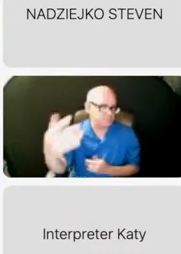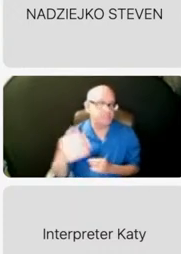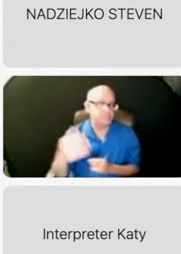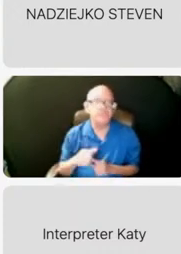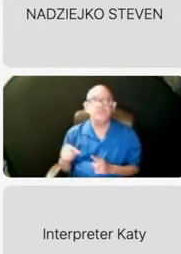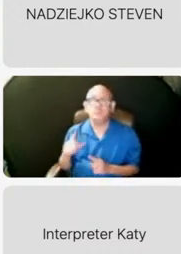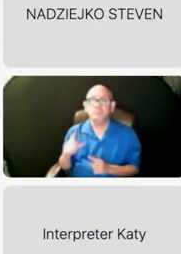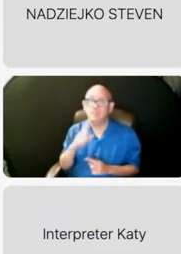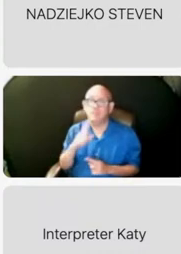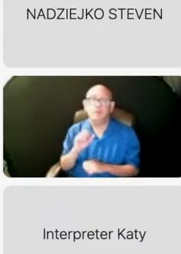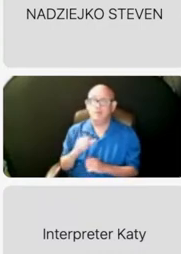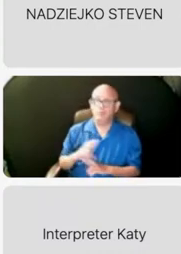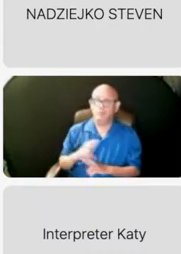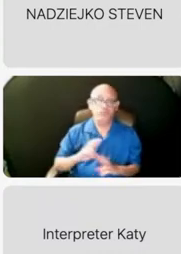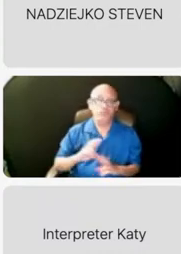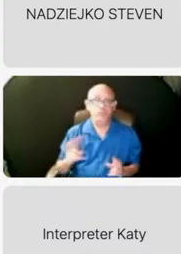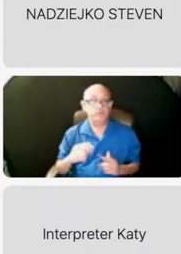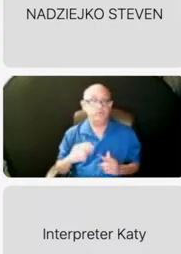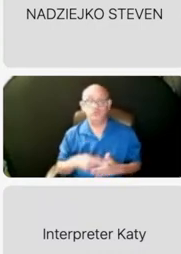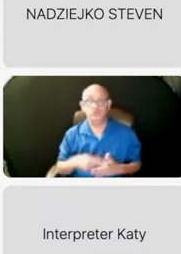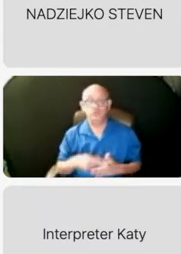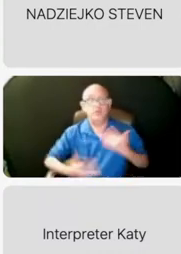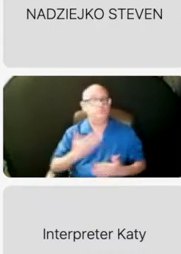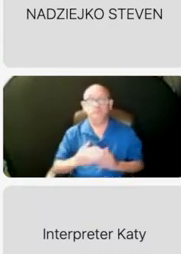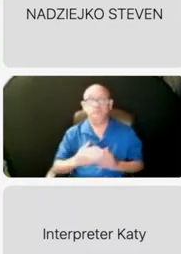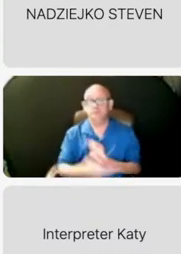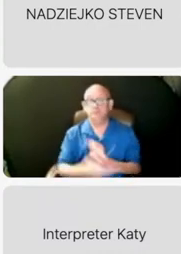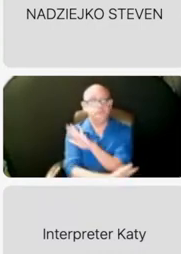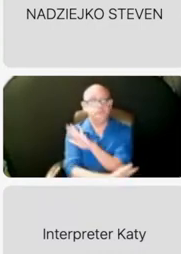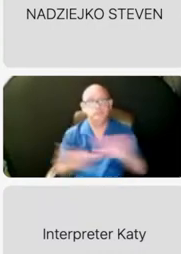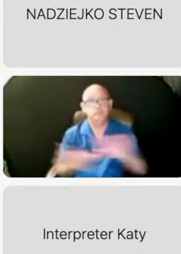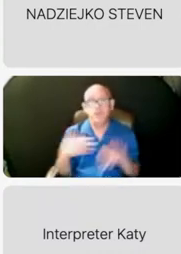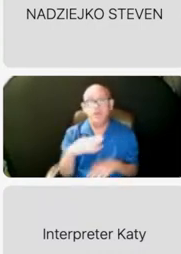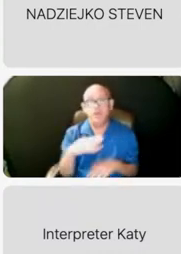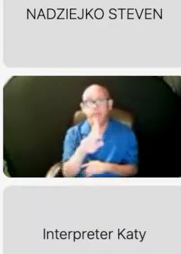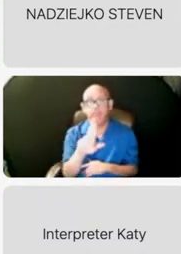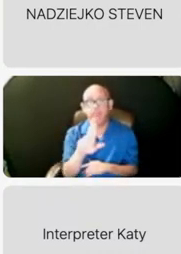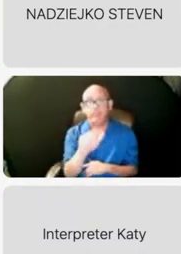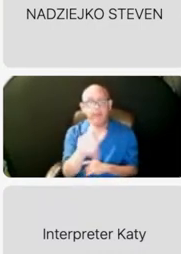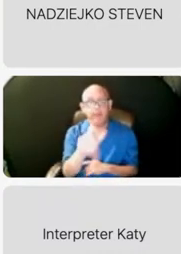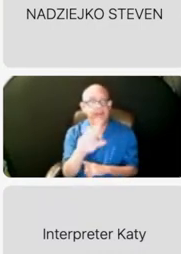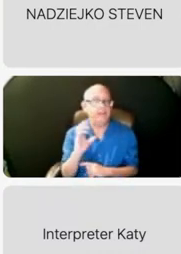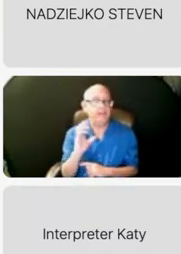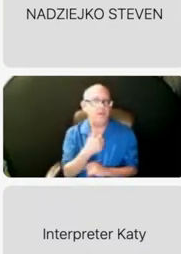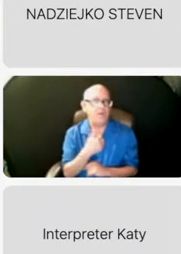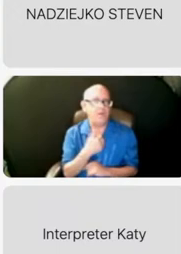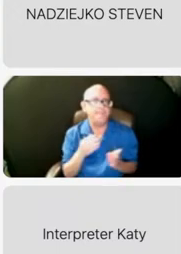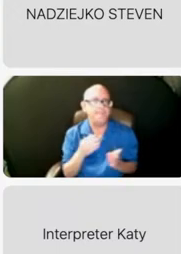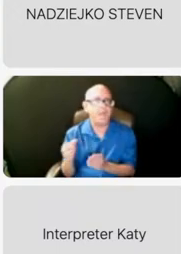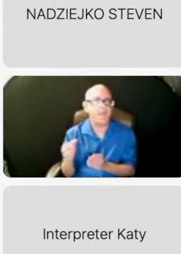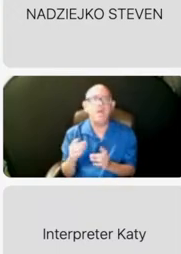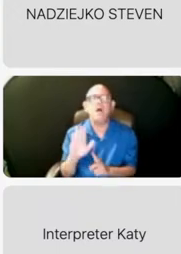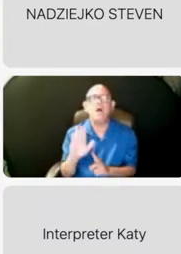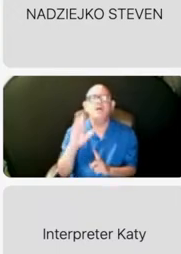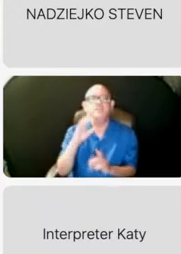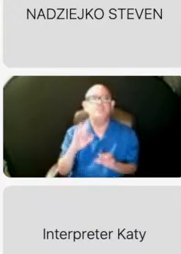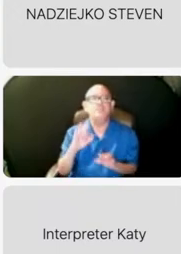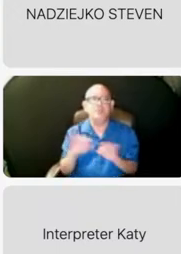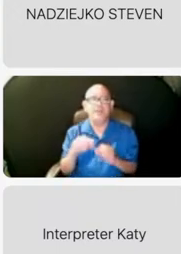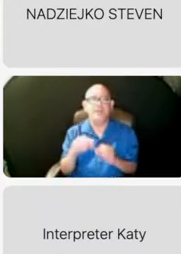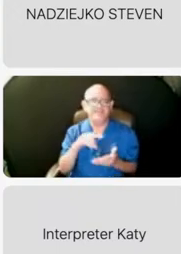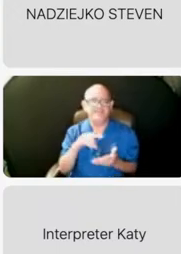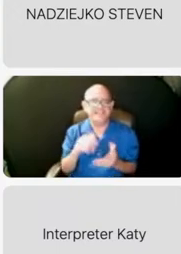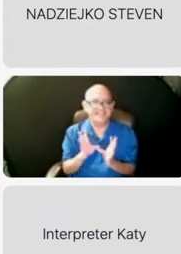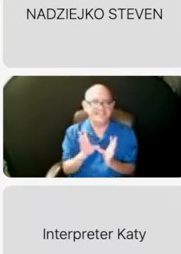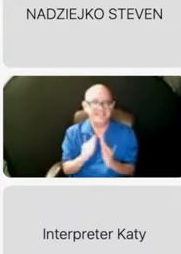roll out the brand the plan however i think it's important that we uh uh have this study session with the board so